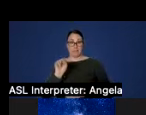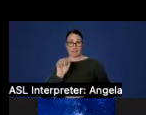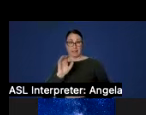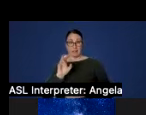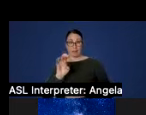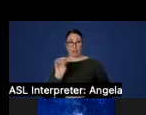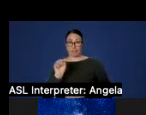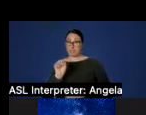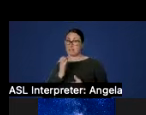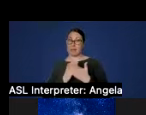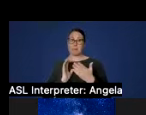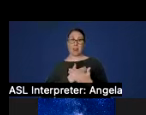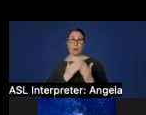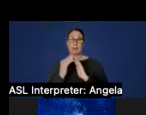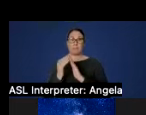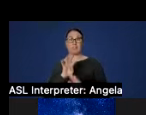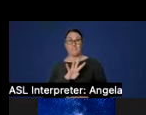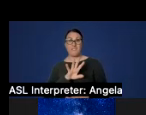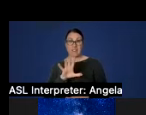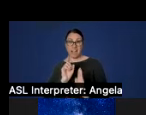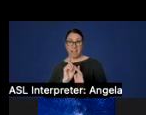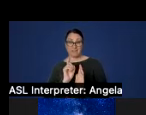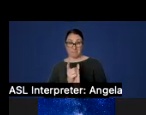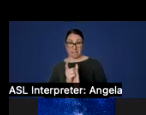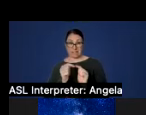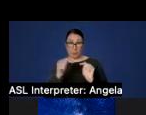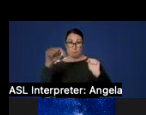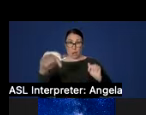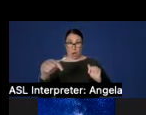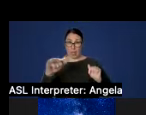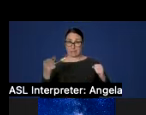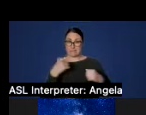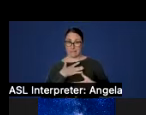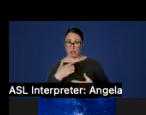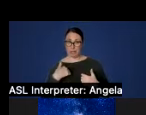our communities are 45 minutes apart. That is scary to me.